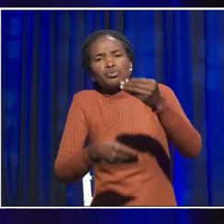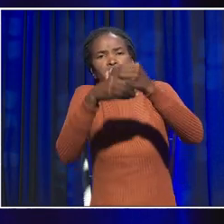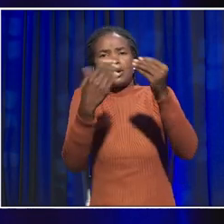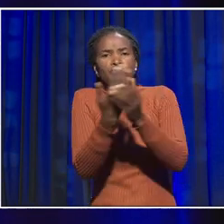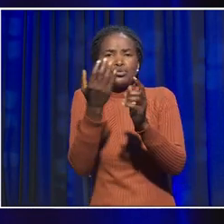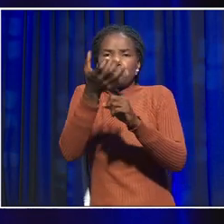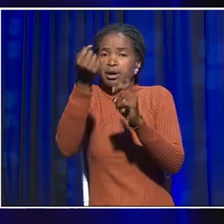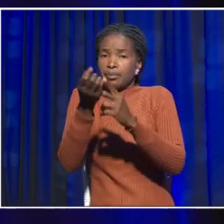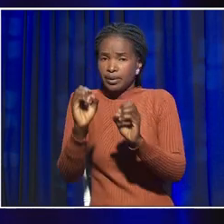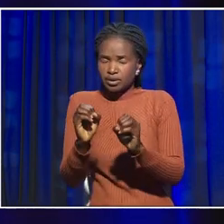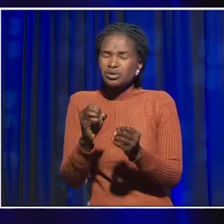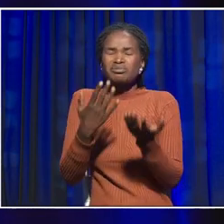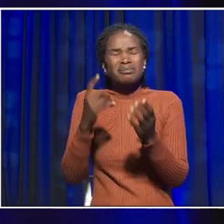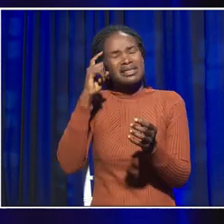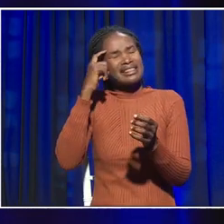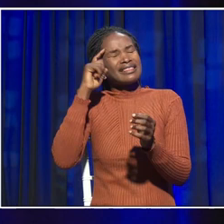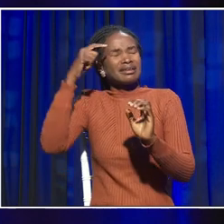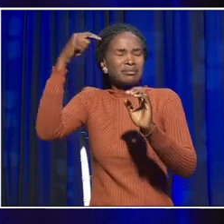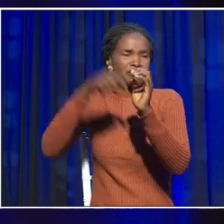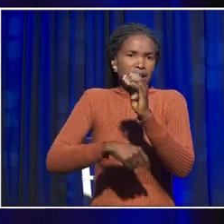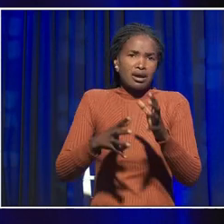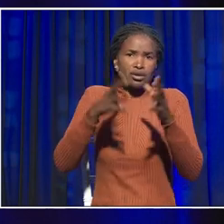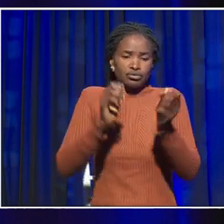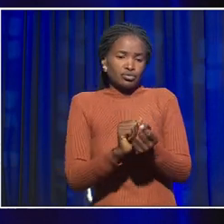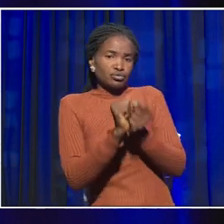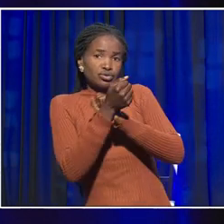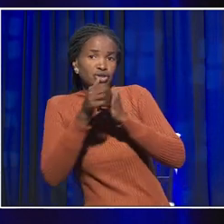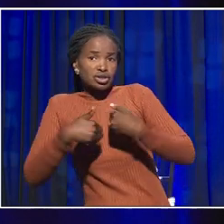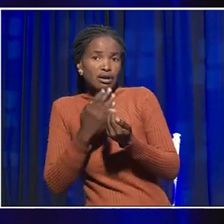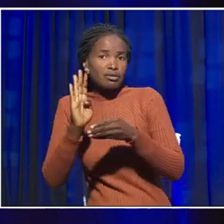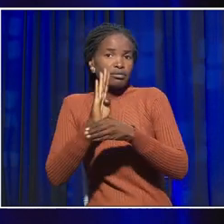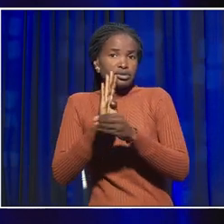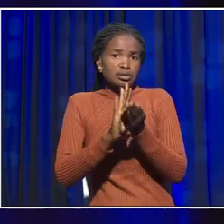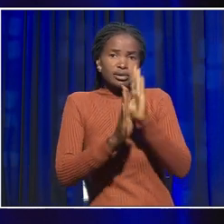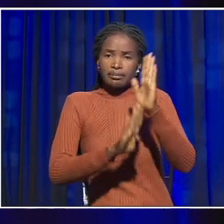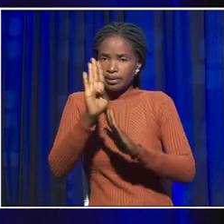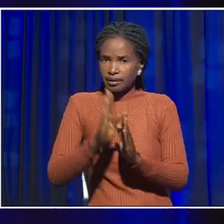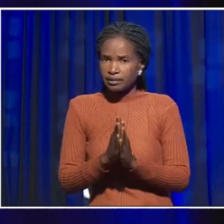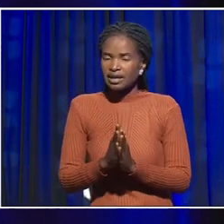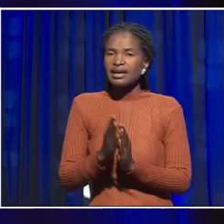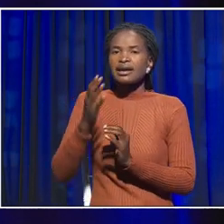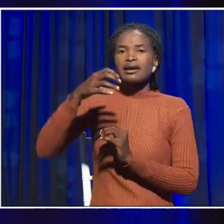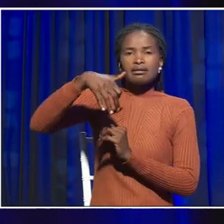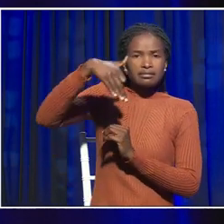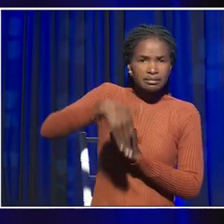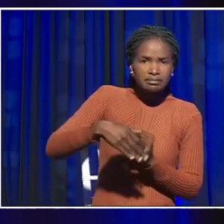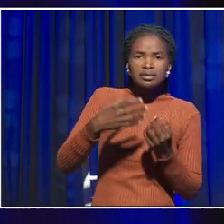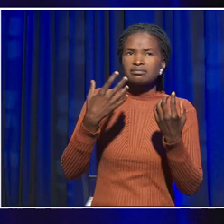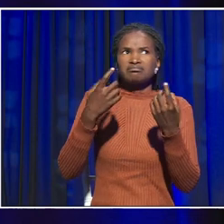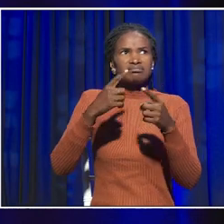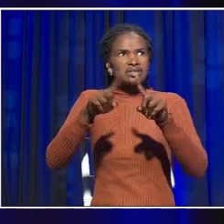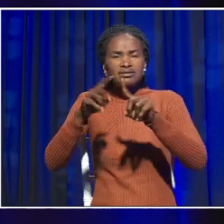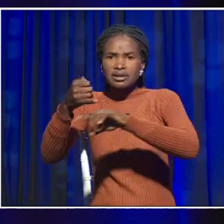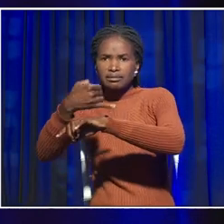extraordinary to get the extraordinary. Now, very important as well, many people always say Namibia is not a place